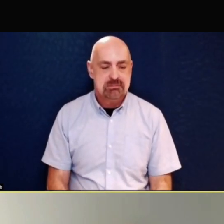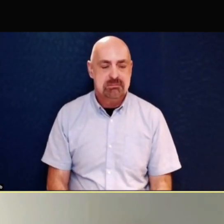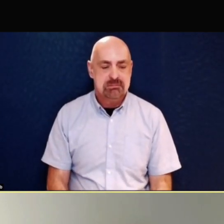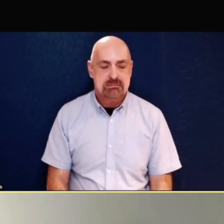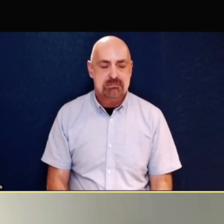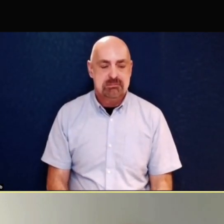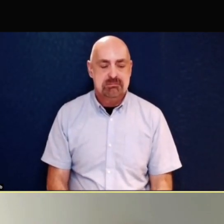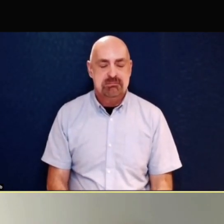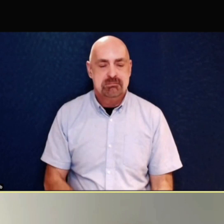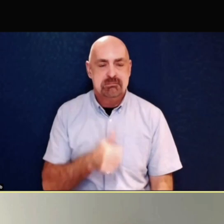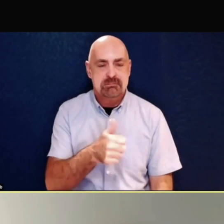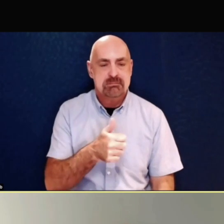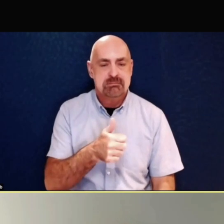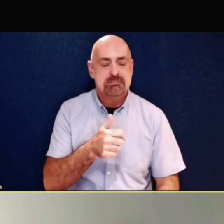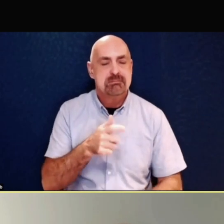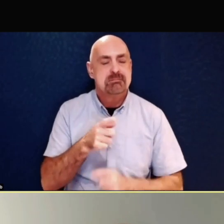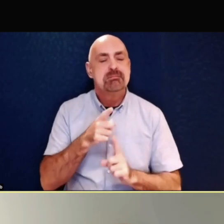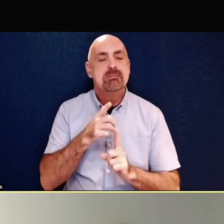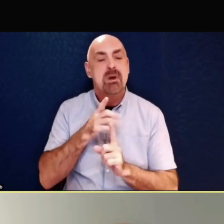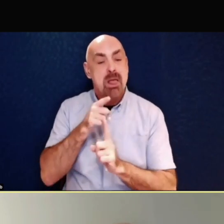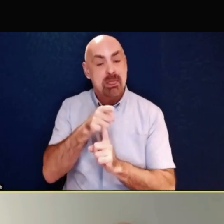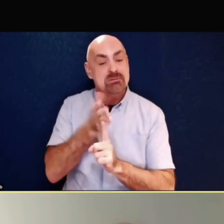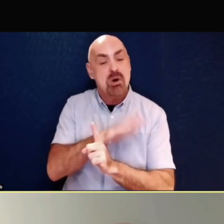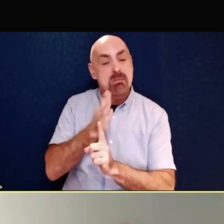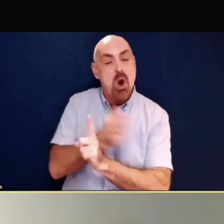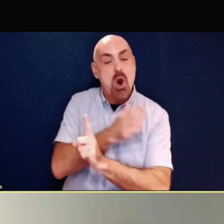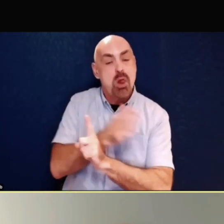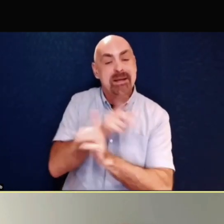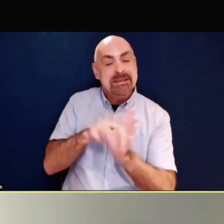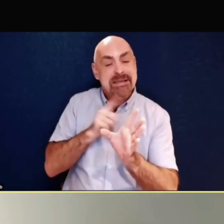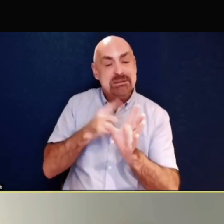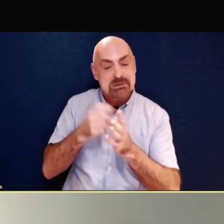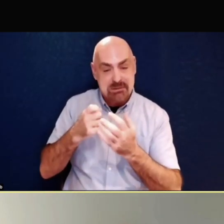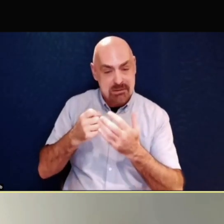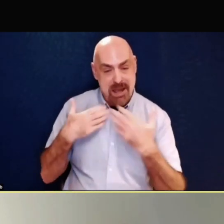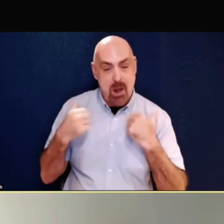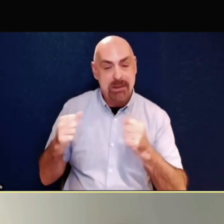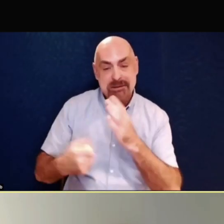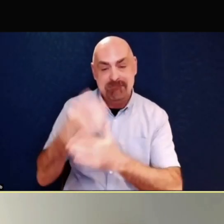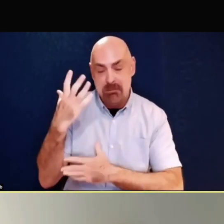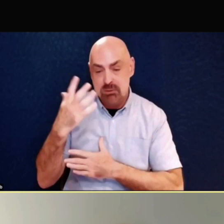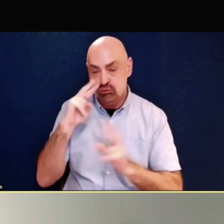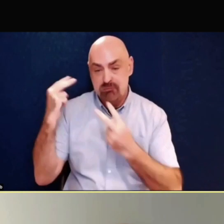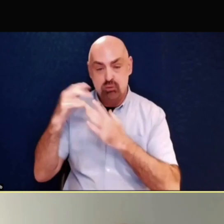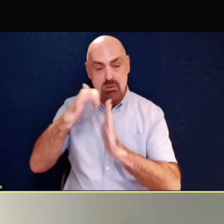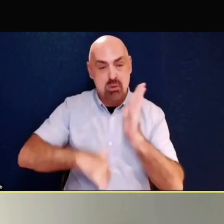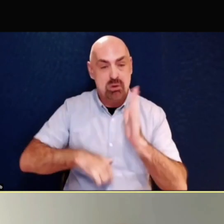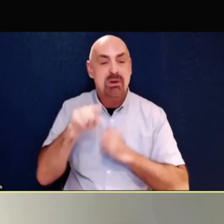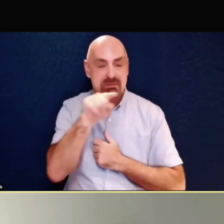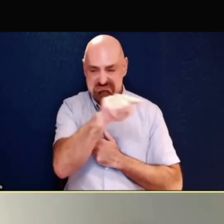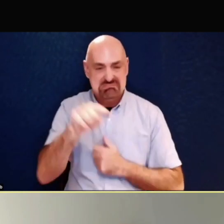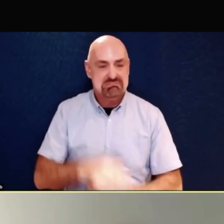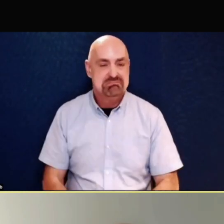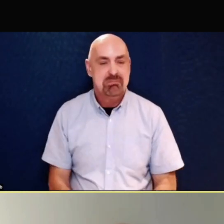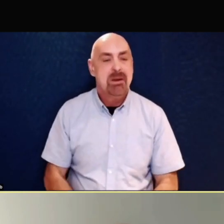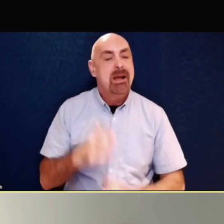So this is from the Early Years Healthy Development Review report, came out earlier this year. The building blocks for lifelong emotional and